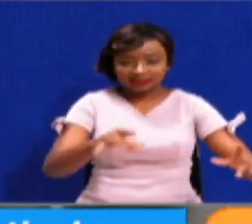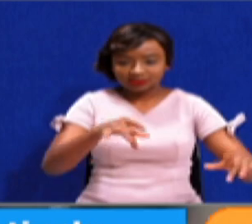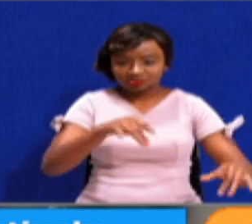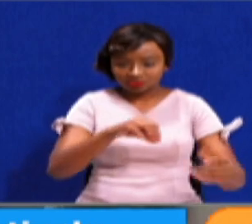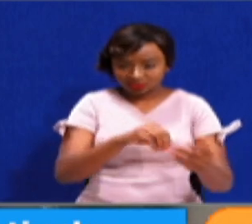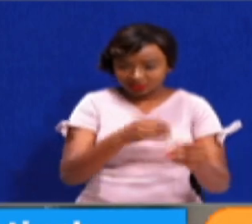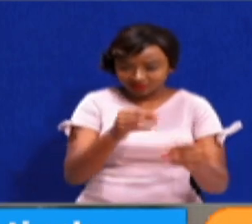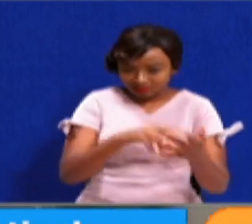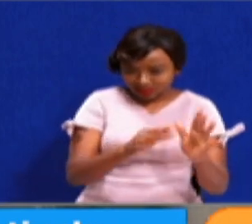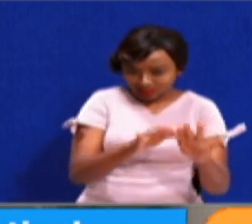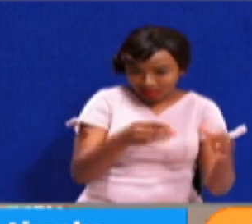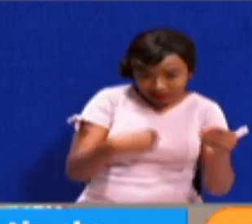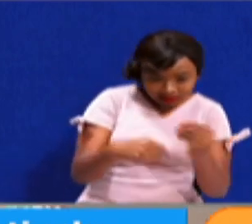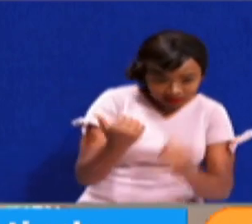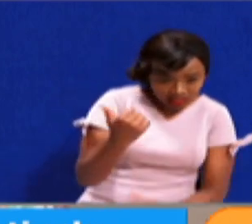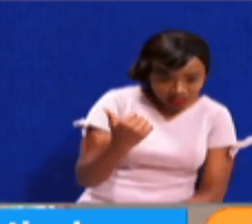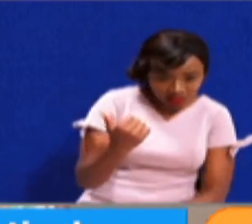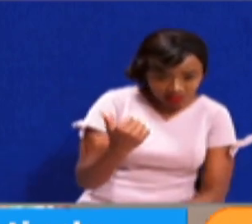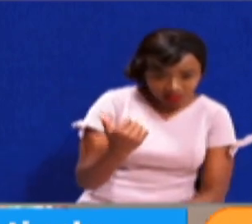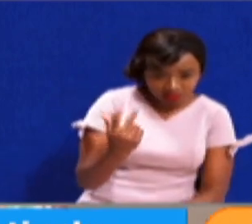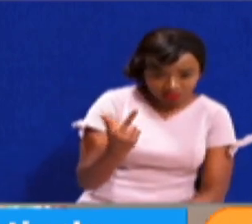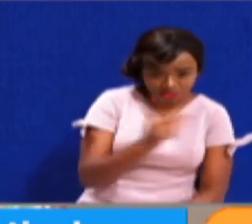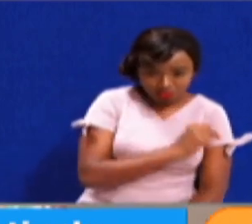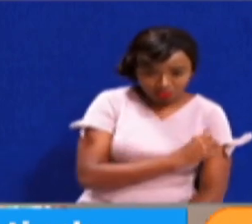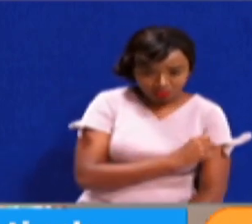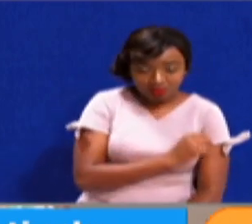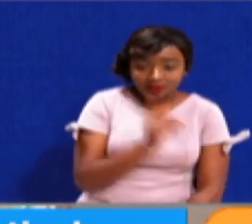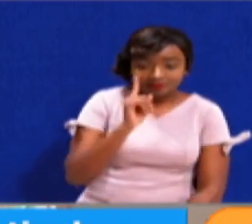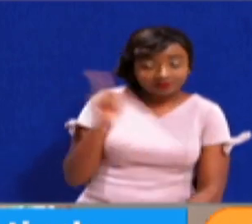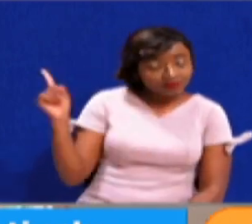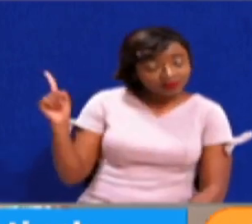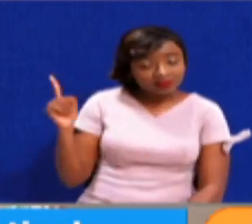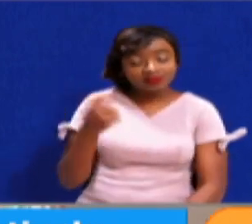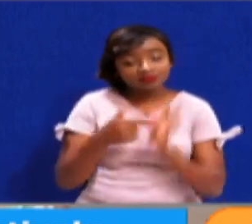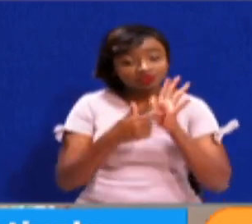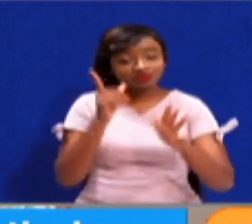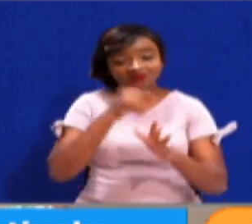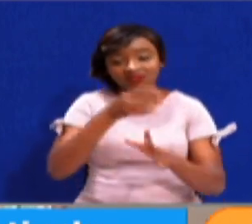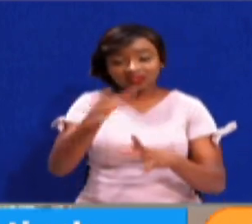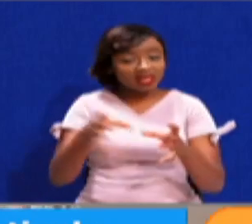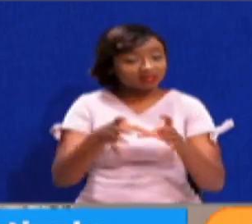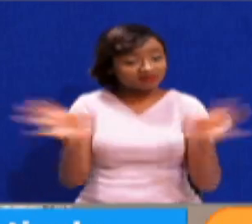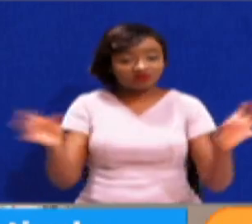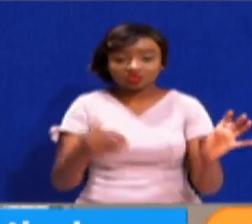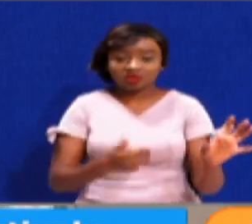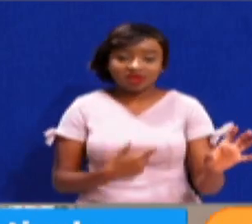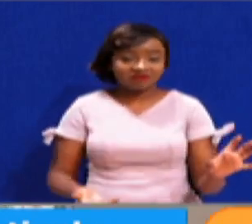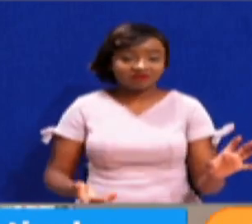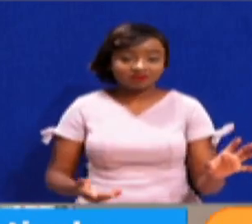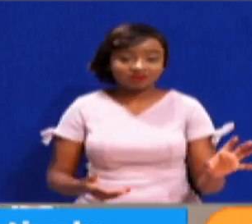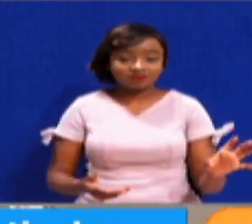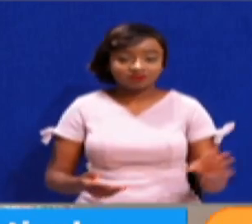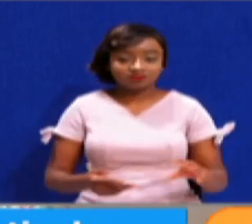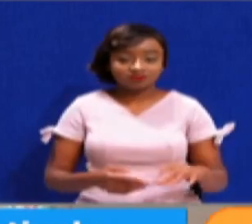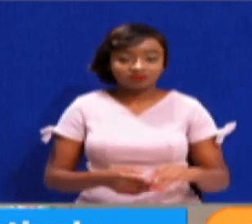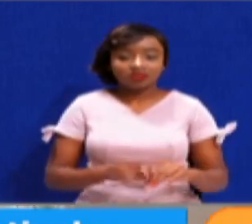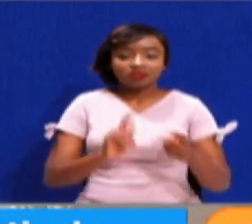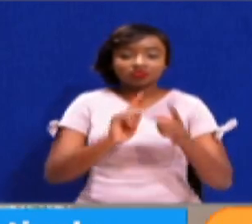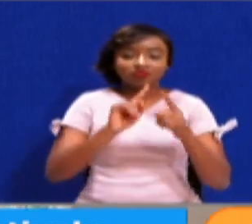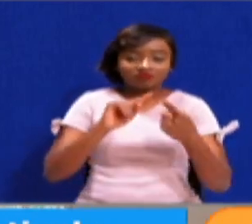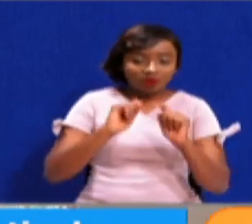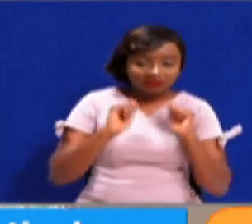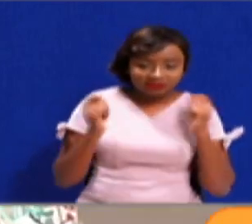wameuza. I think the sentiments by the governor clearly shows the division that is there because of this particular issue along region, along a